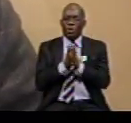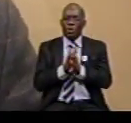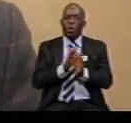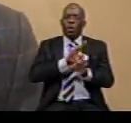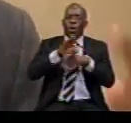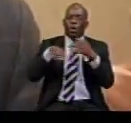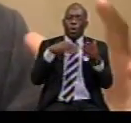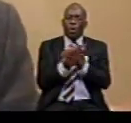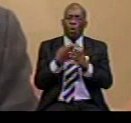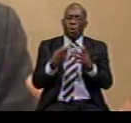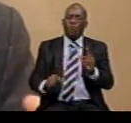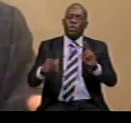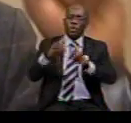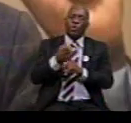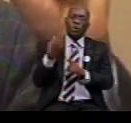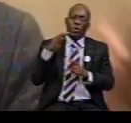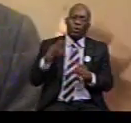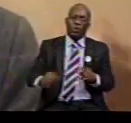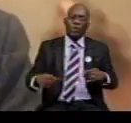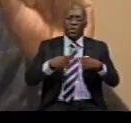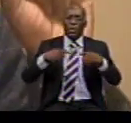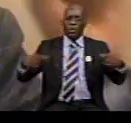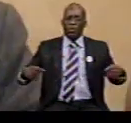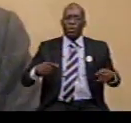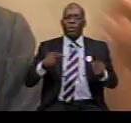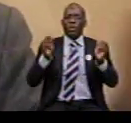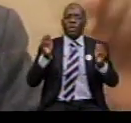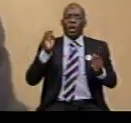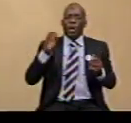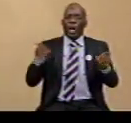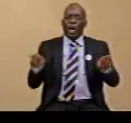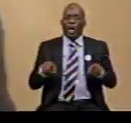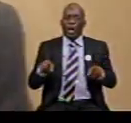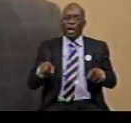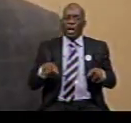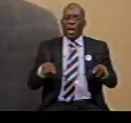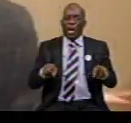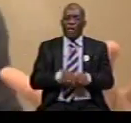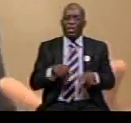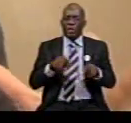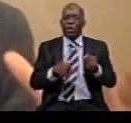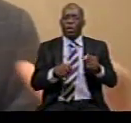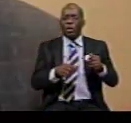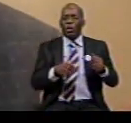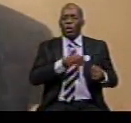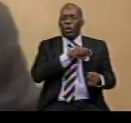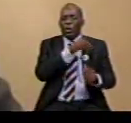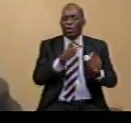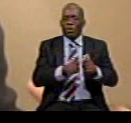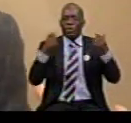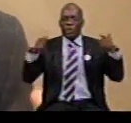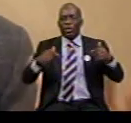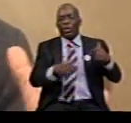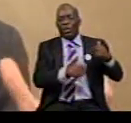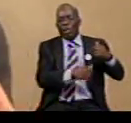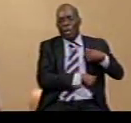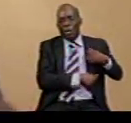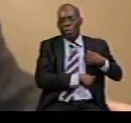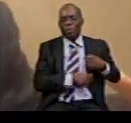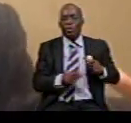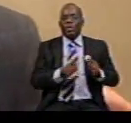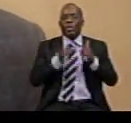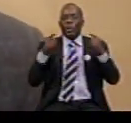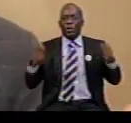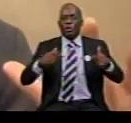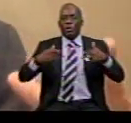there will be a mighty army like Ezekiel chapter 37, a great army, a great revival,